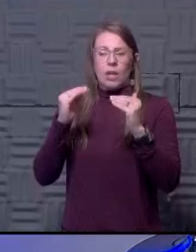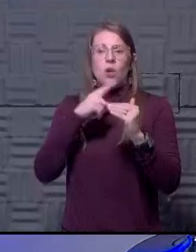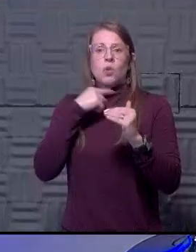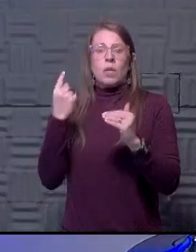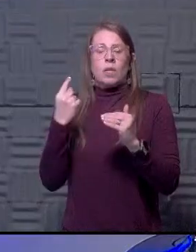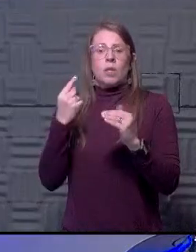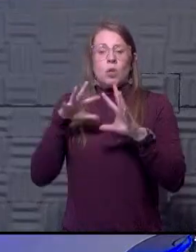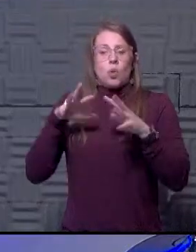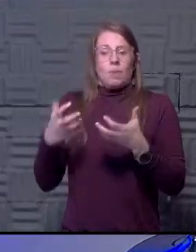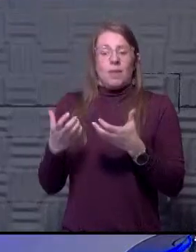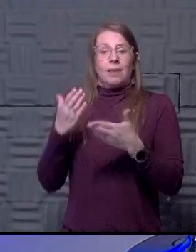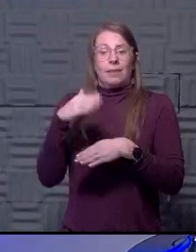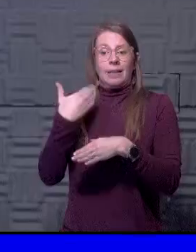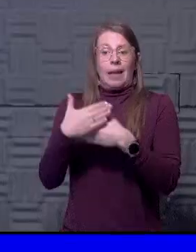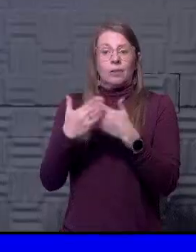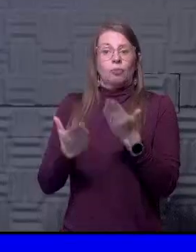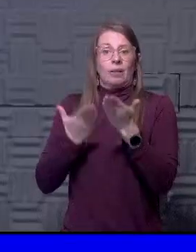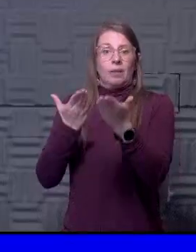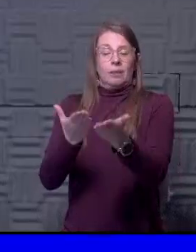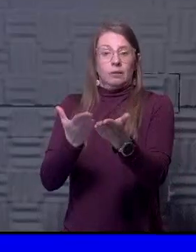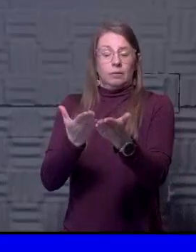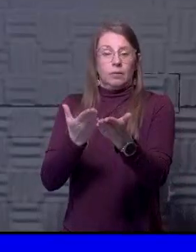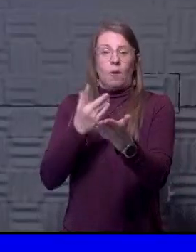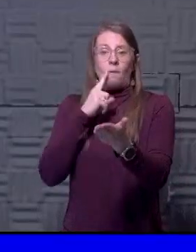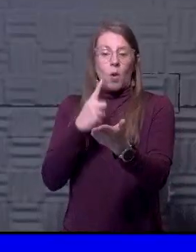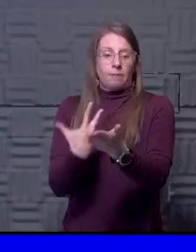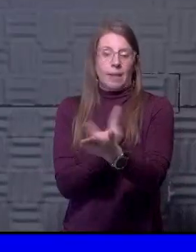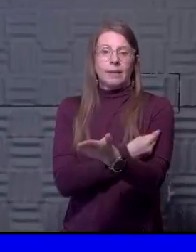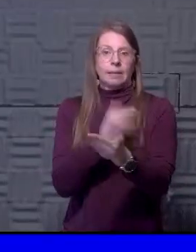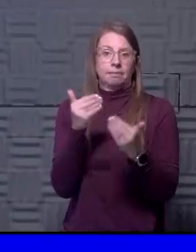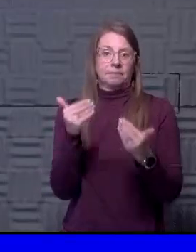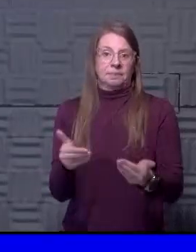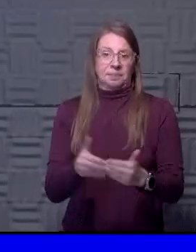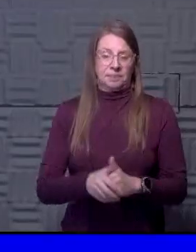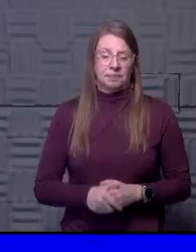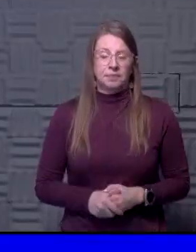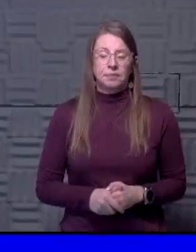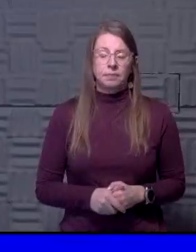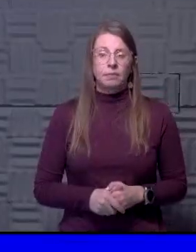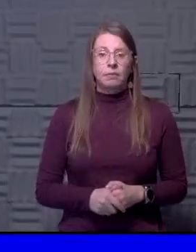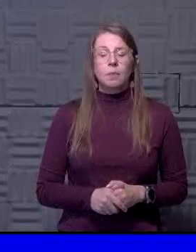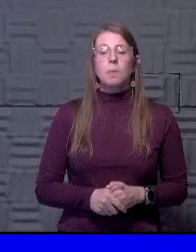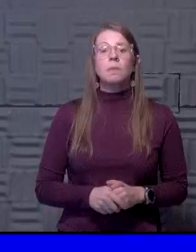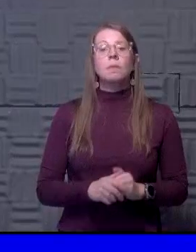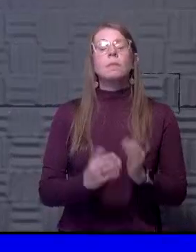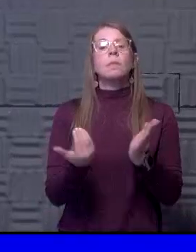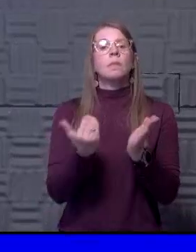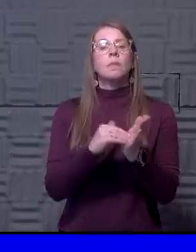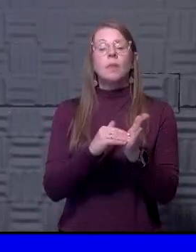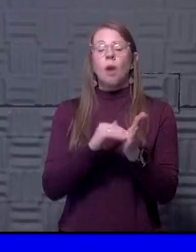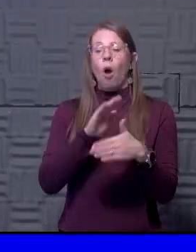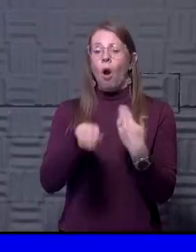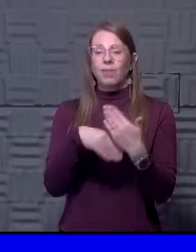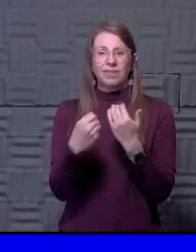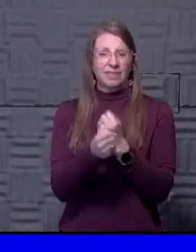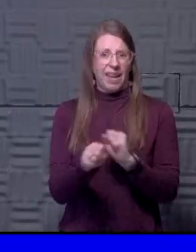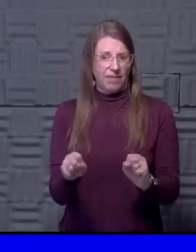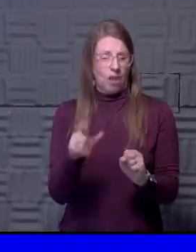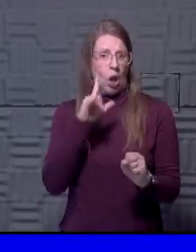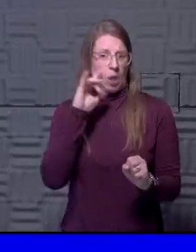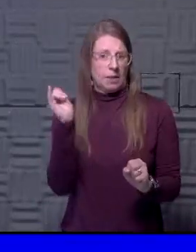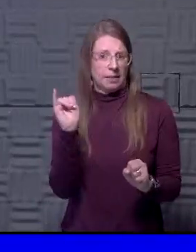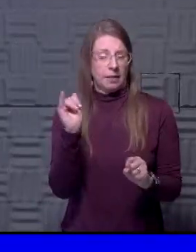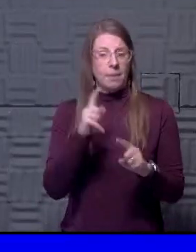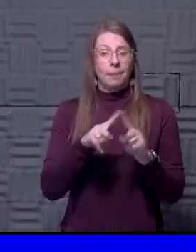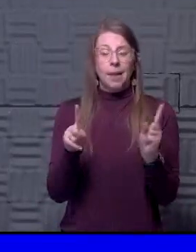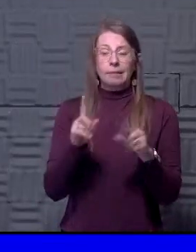the next recommendations come out to get those vaccines. These, again, all look safe. The biggest issue is if